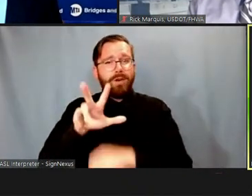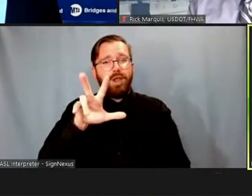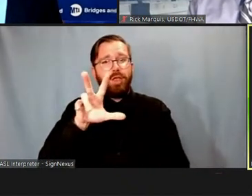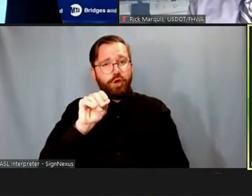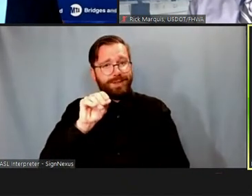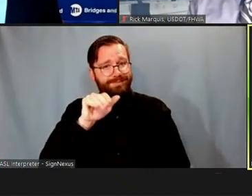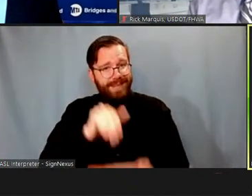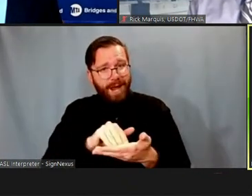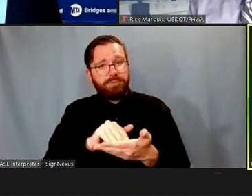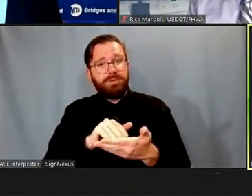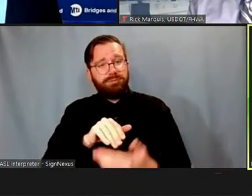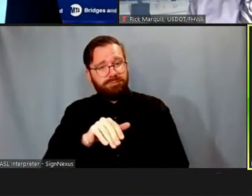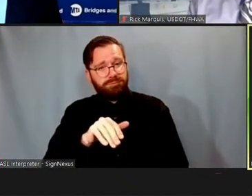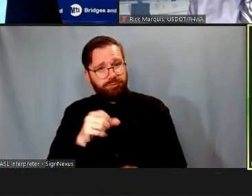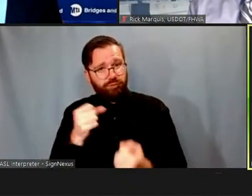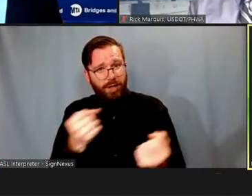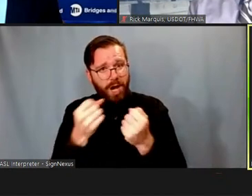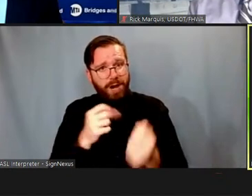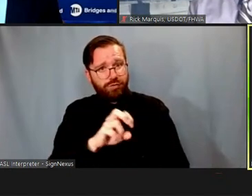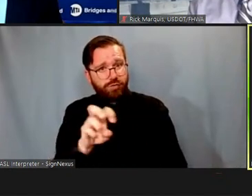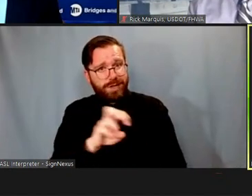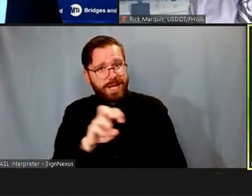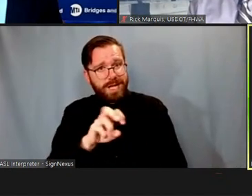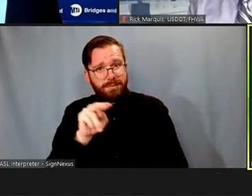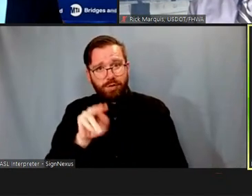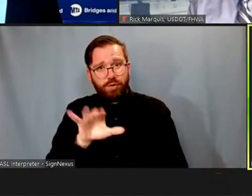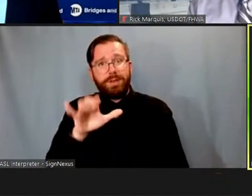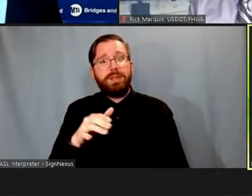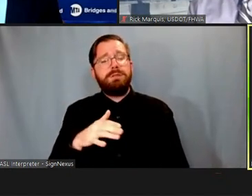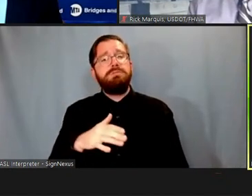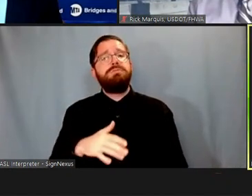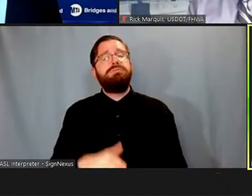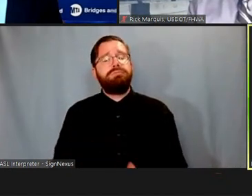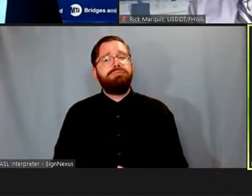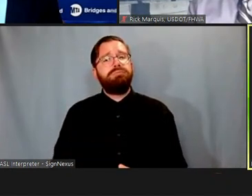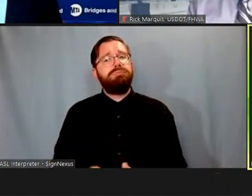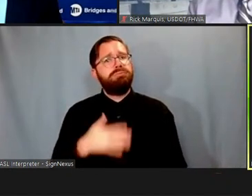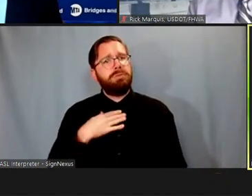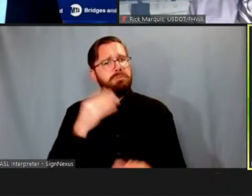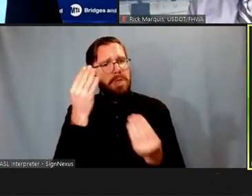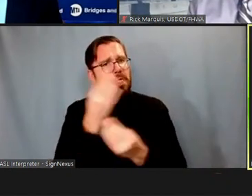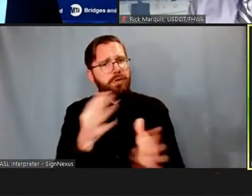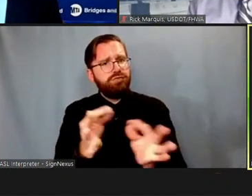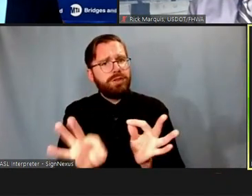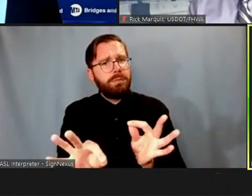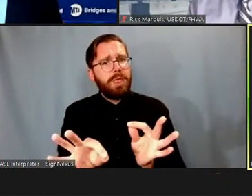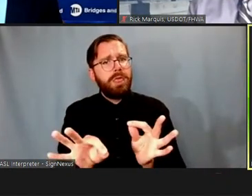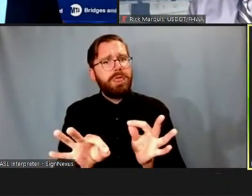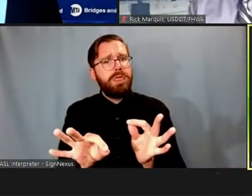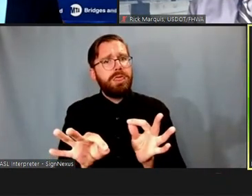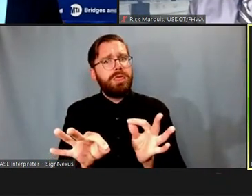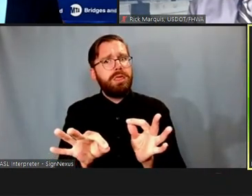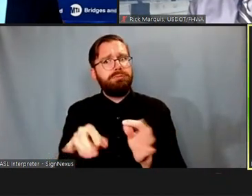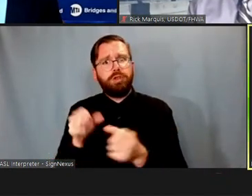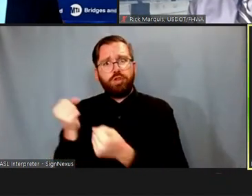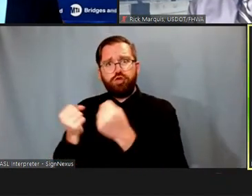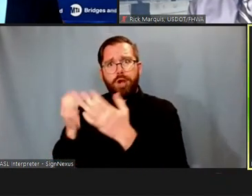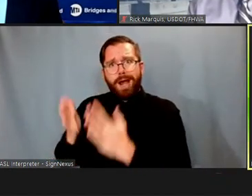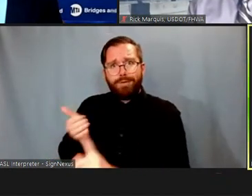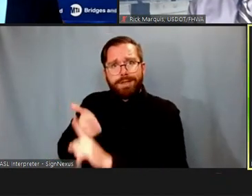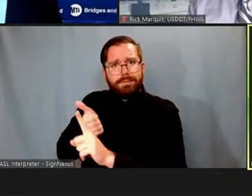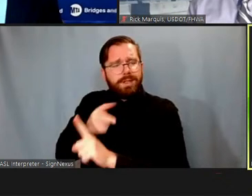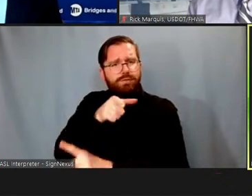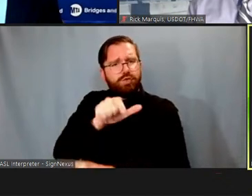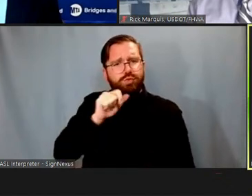um you know my argument is very simple you guys are not thinking about the drivers you guys at the